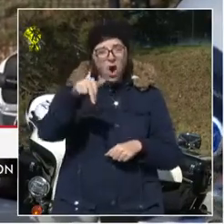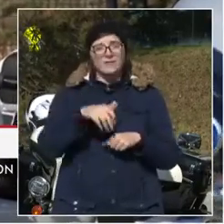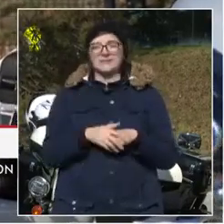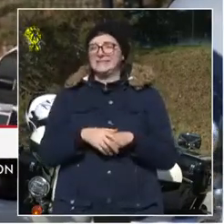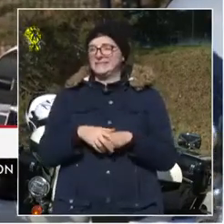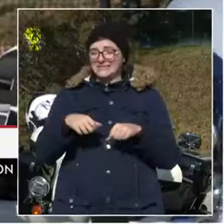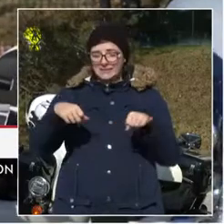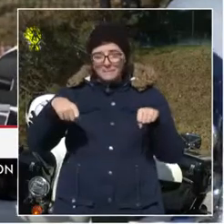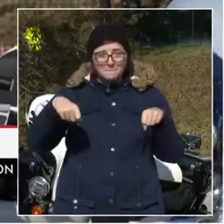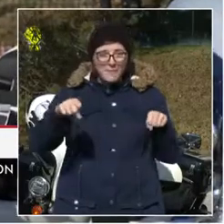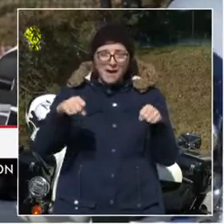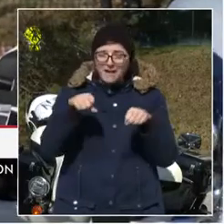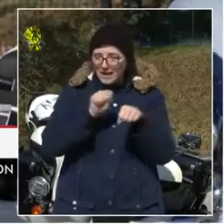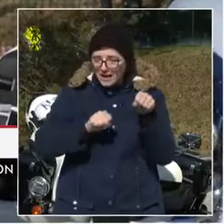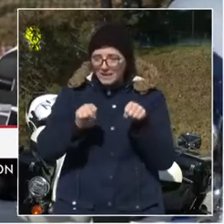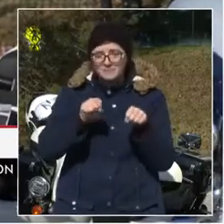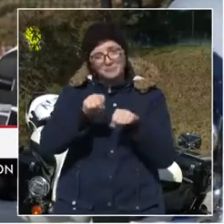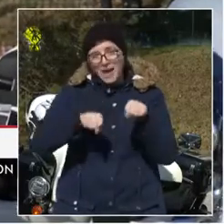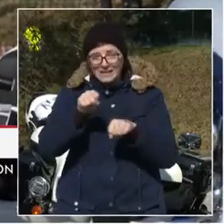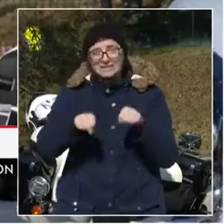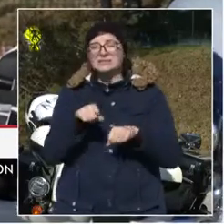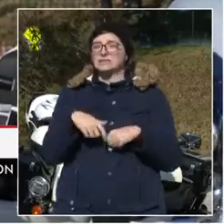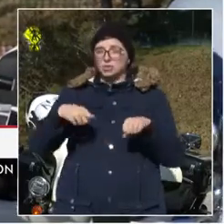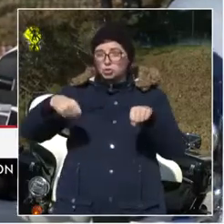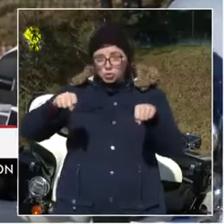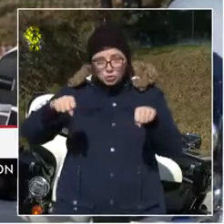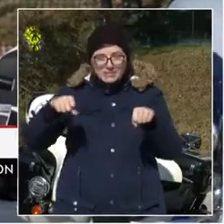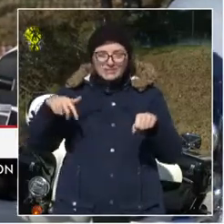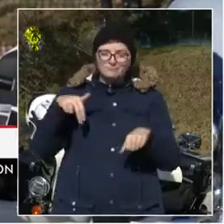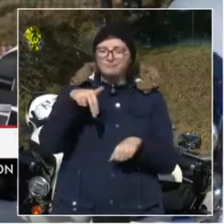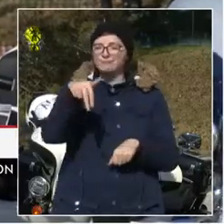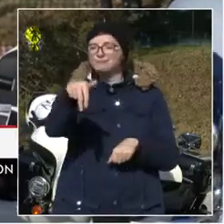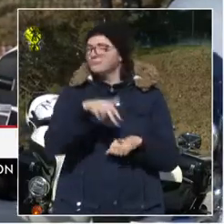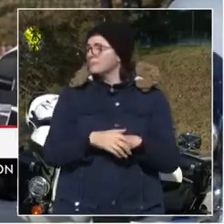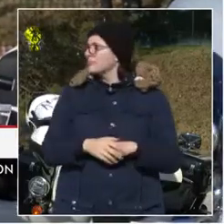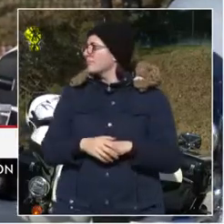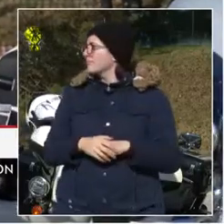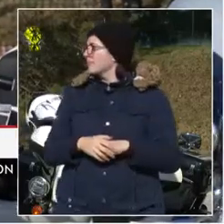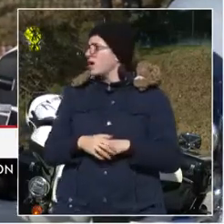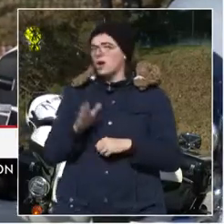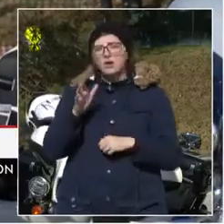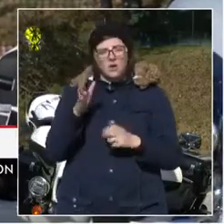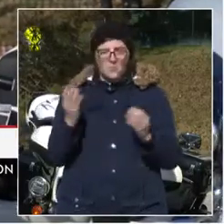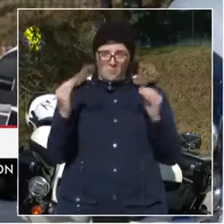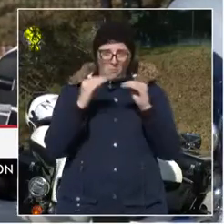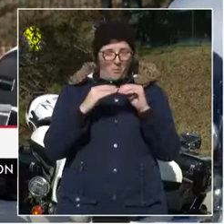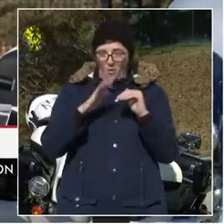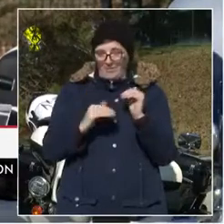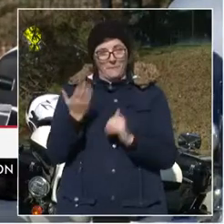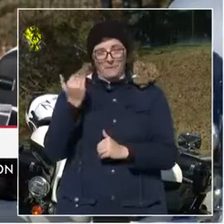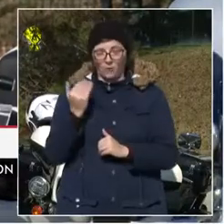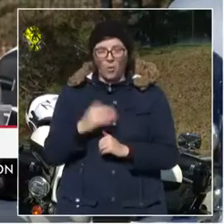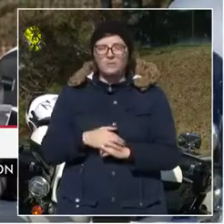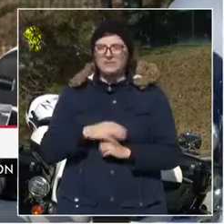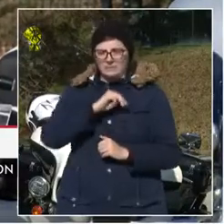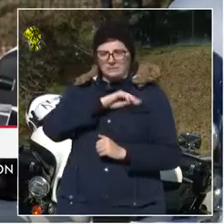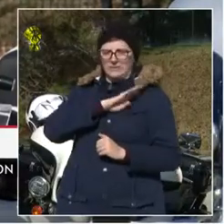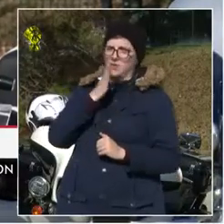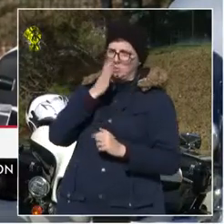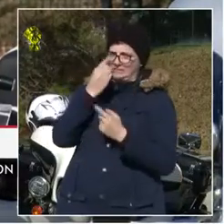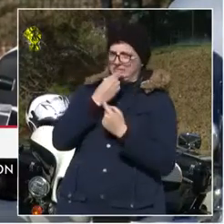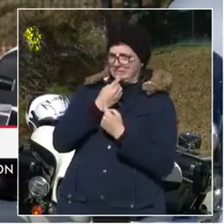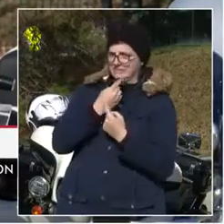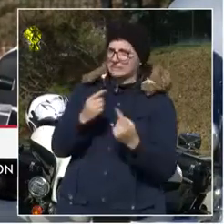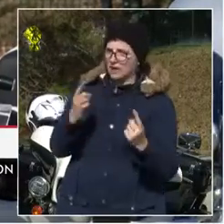scooting in the region more so than ever before. And so, as you'll hear that when the mayor announces shortly, that we are extremely happy to